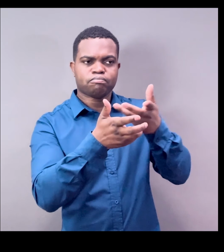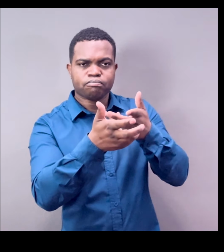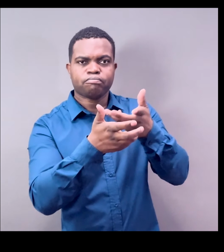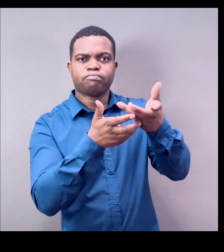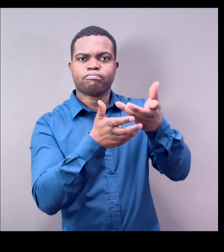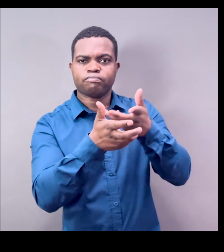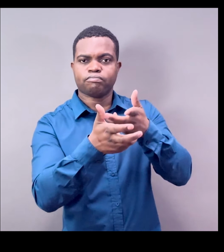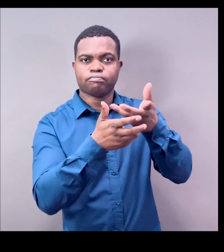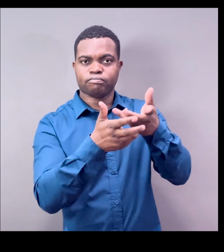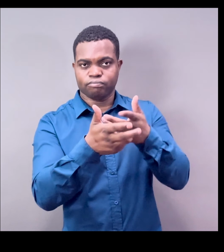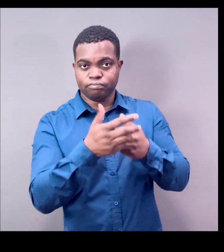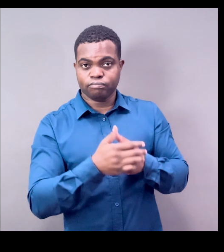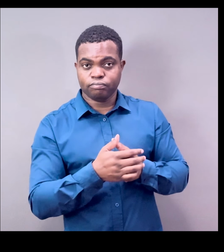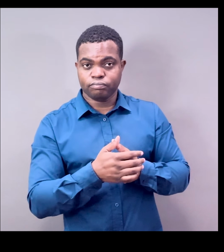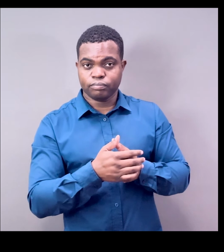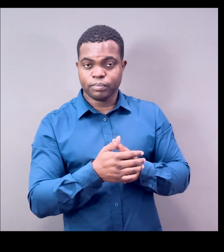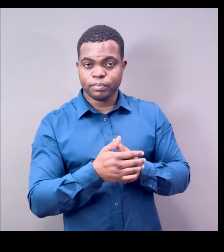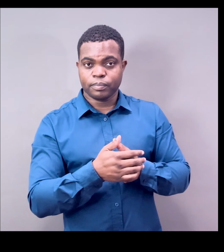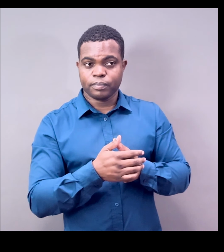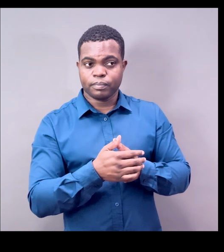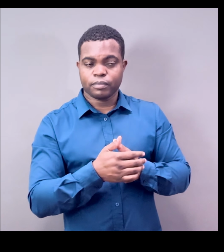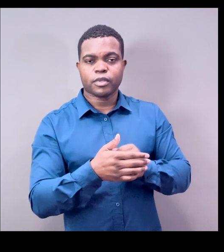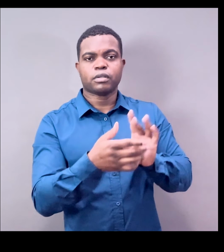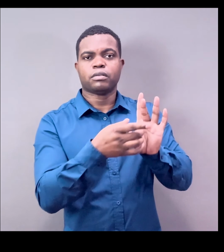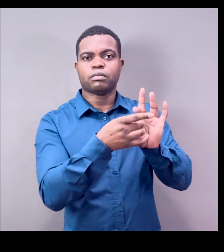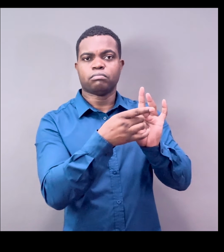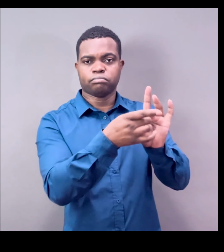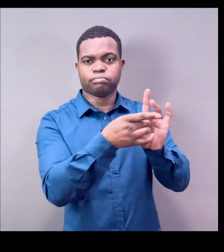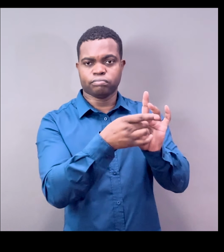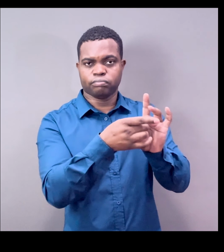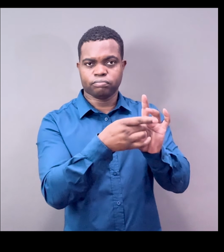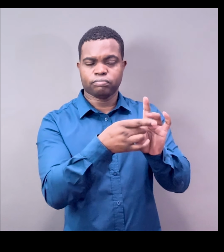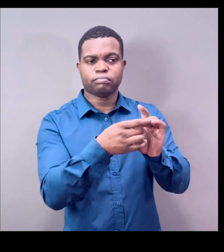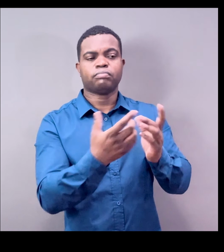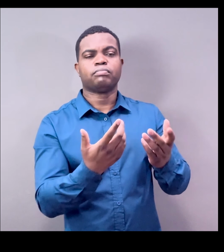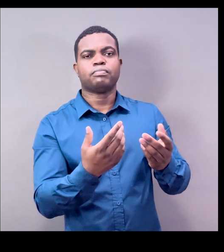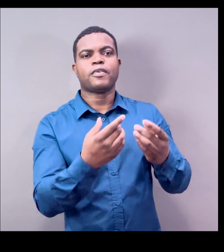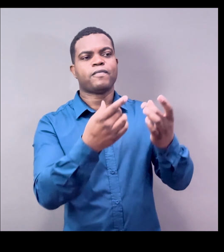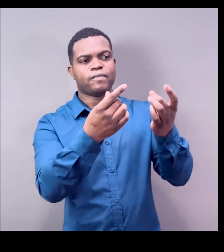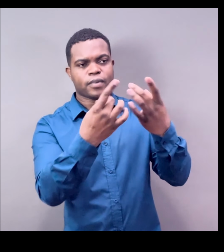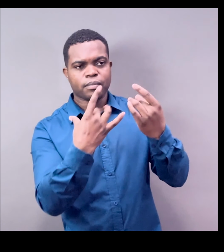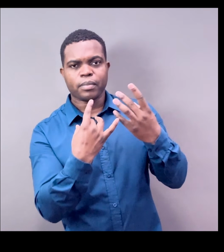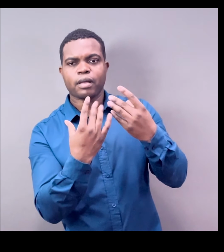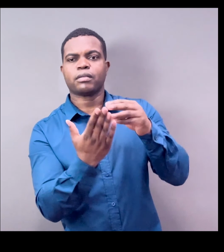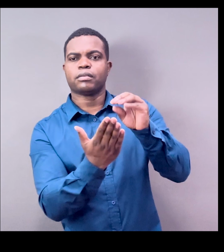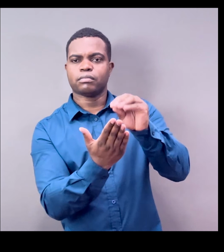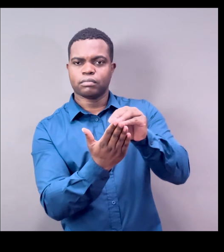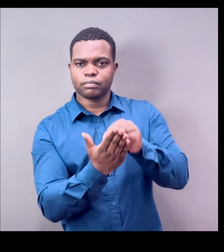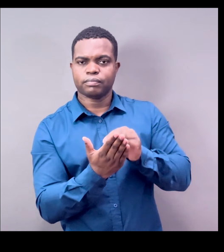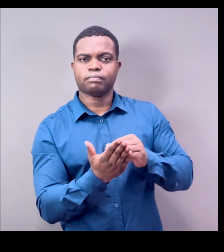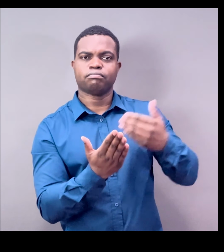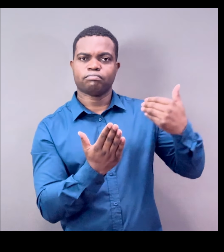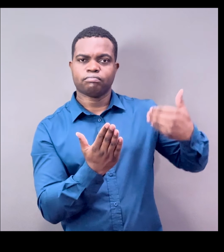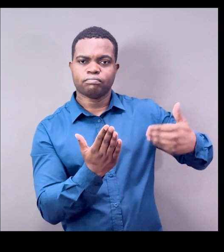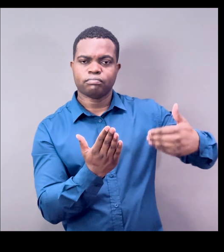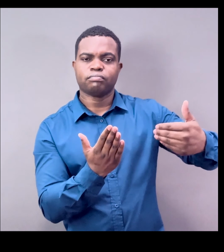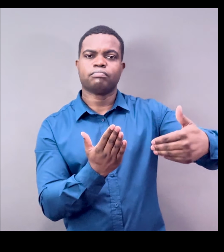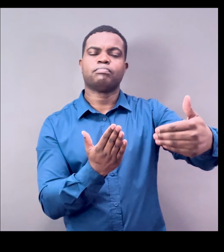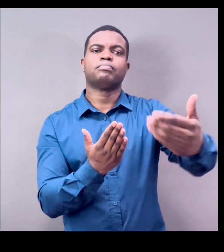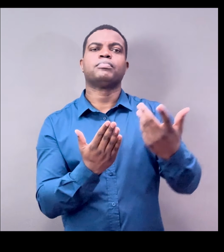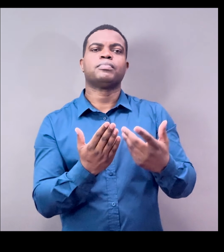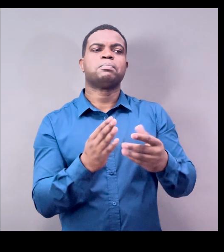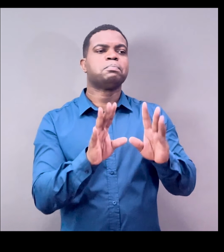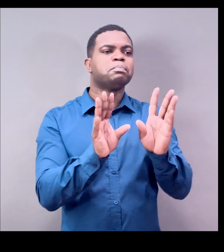you can start getting to gather feedbacks regularly from them